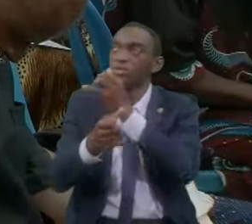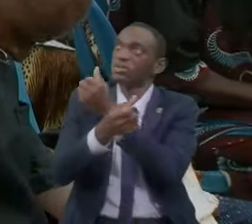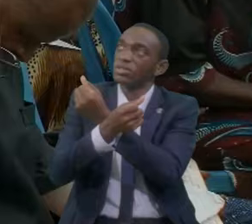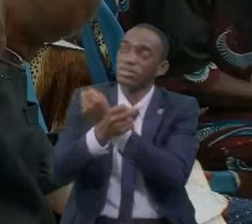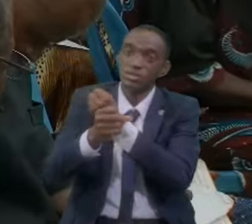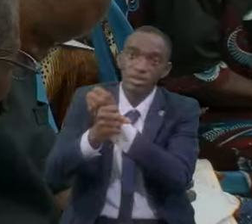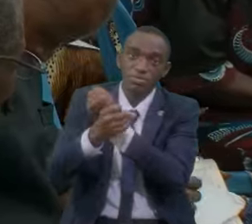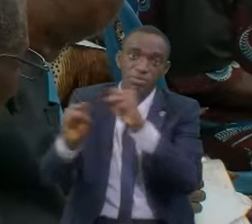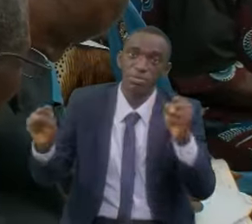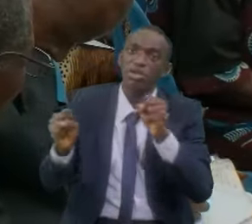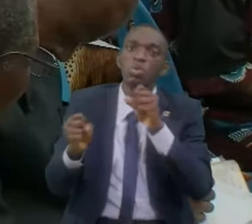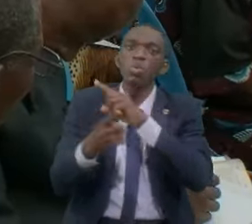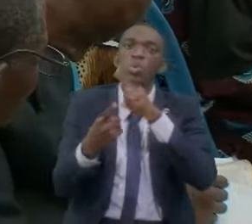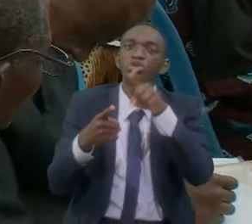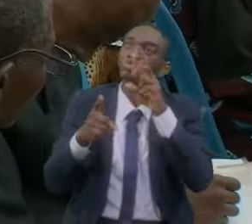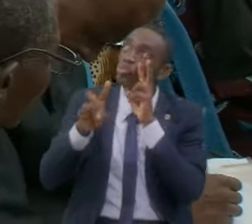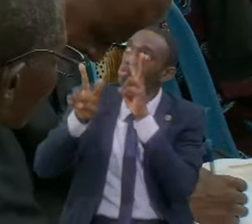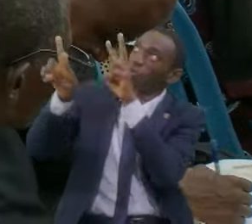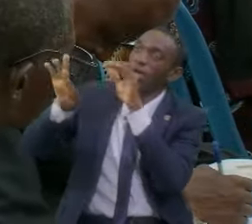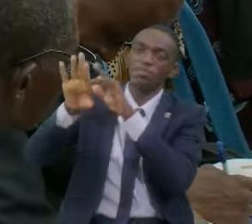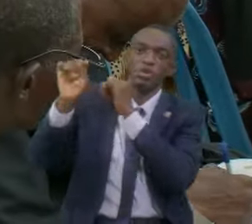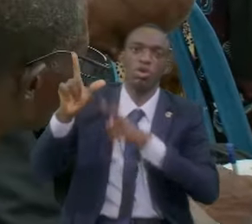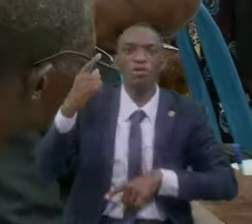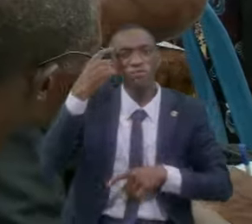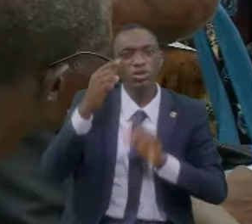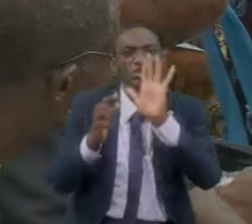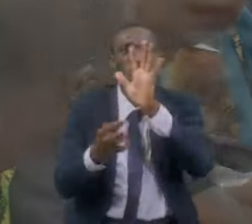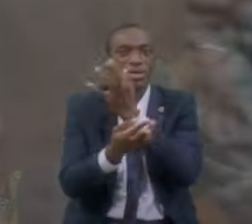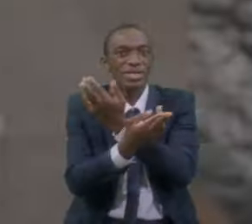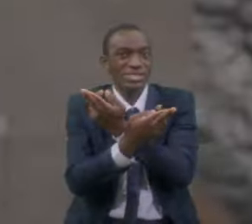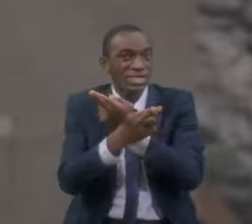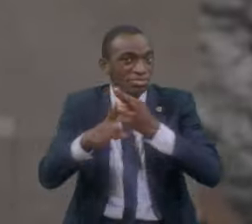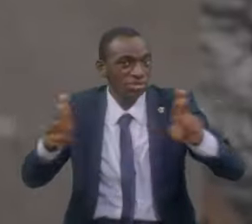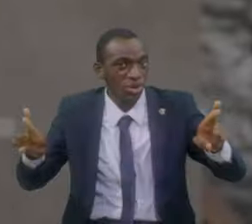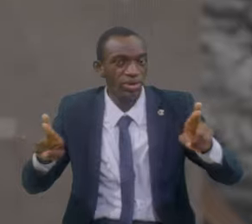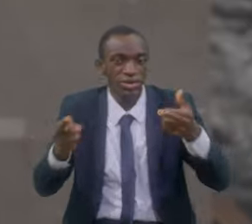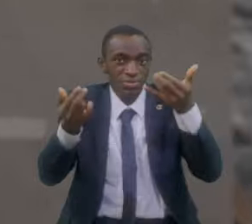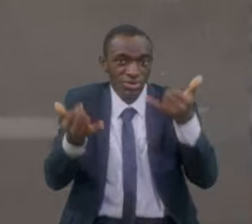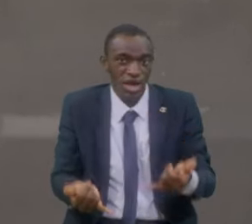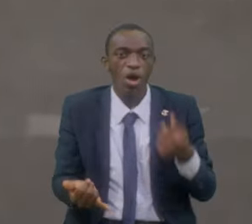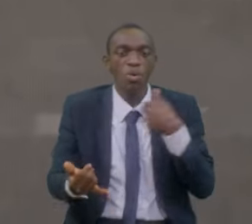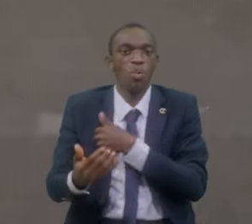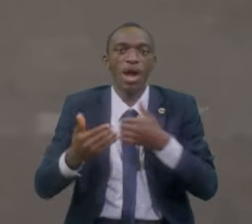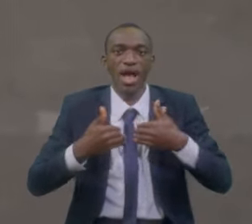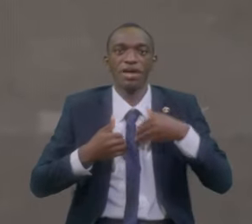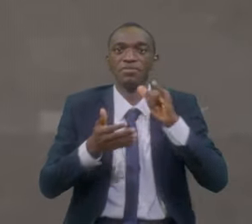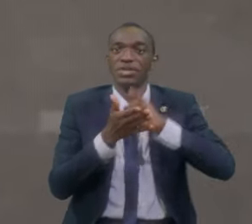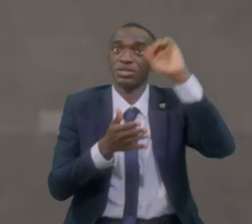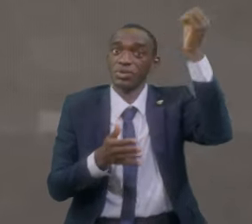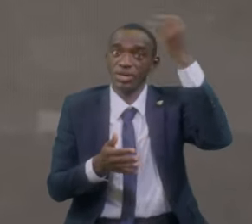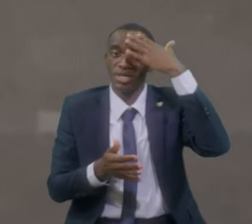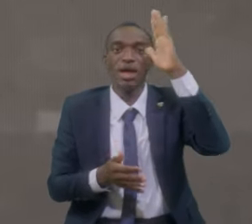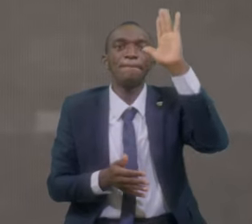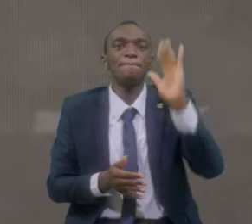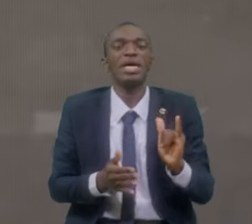for your redemption, and now we have that grace by that abundance of